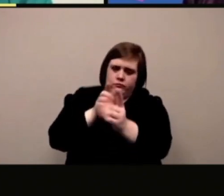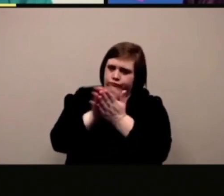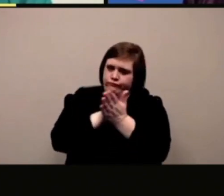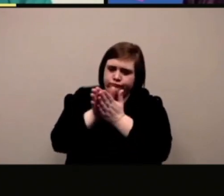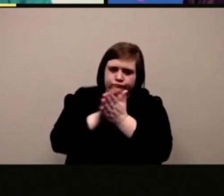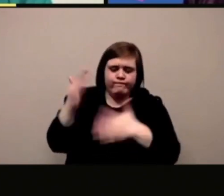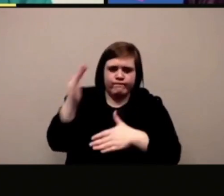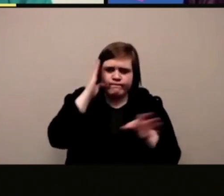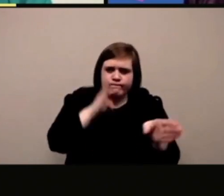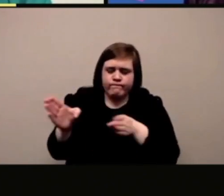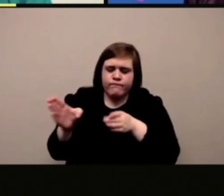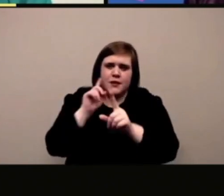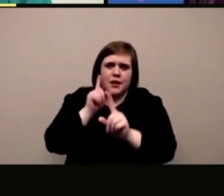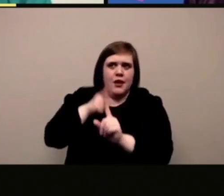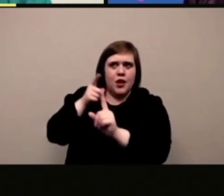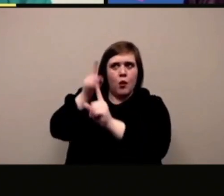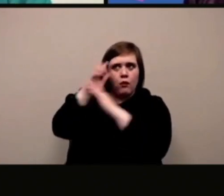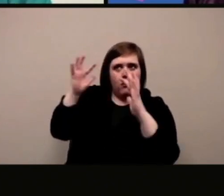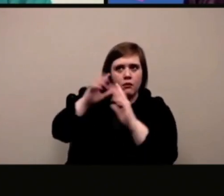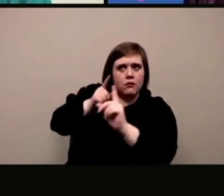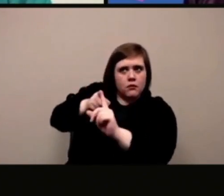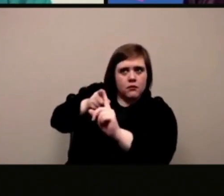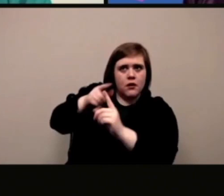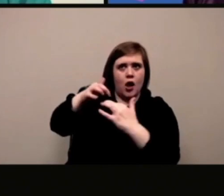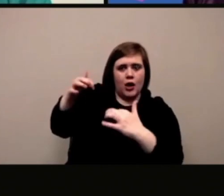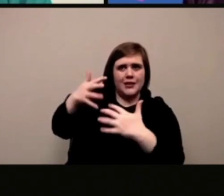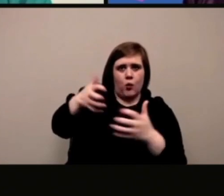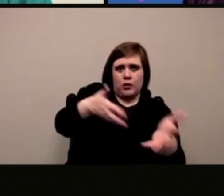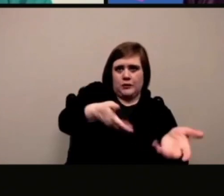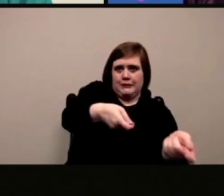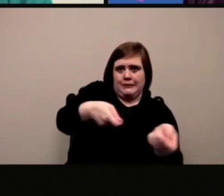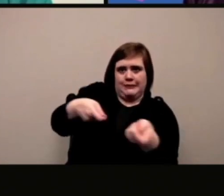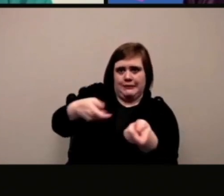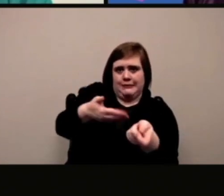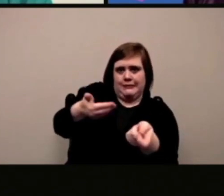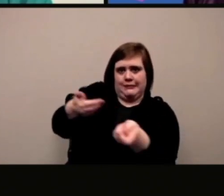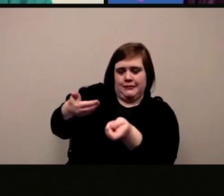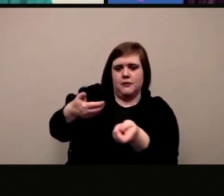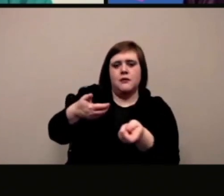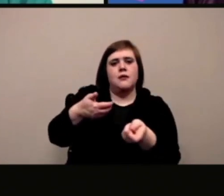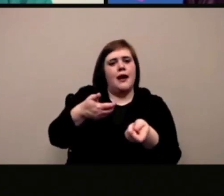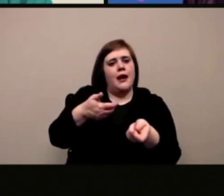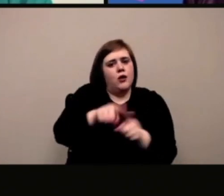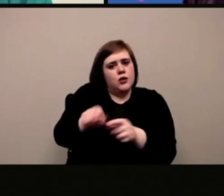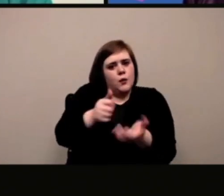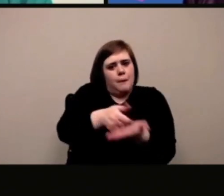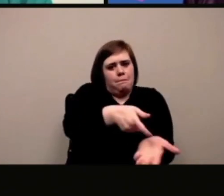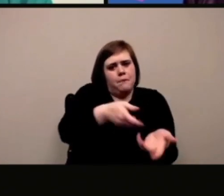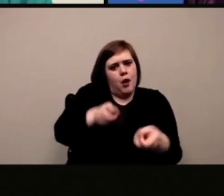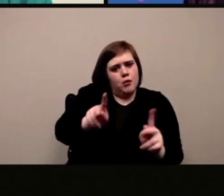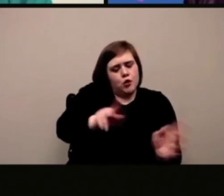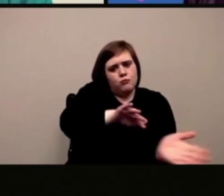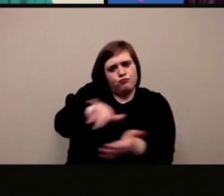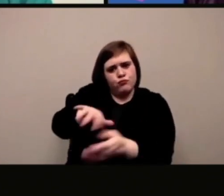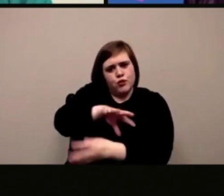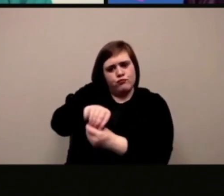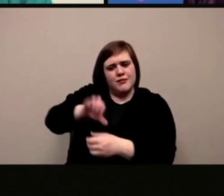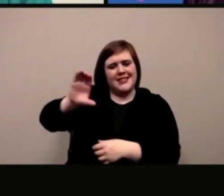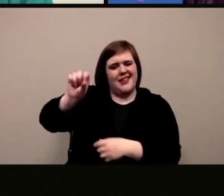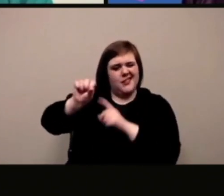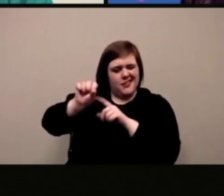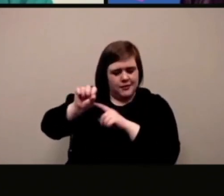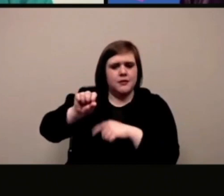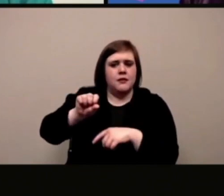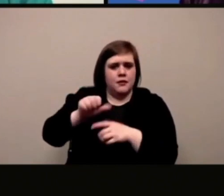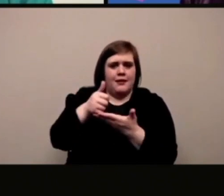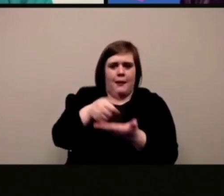the students that we're trying to attract, and give them an opportunity to find their way into CS by giving them like